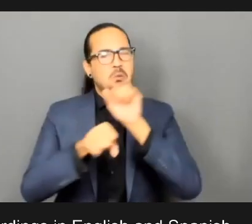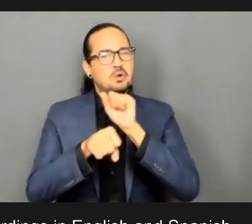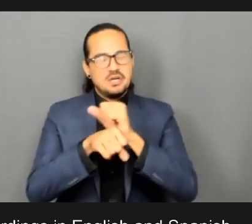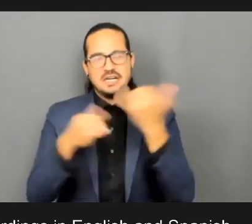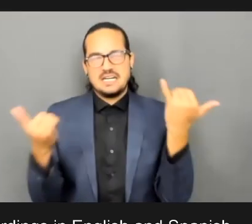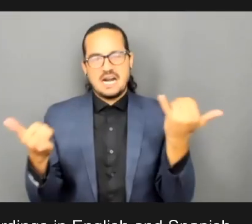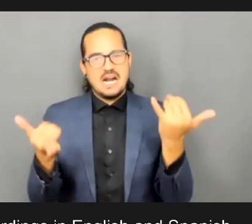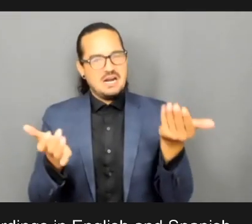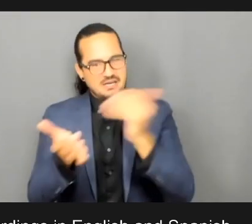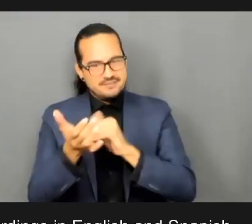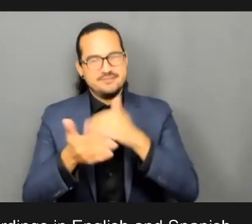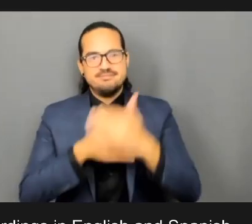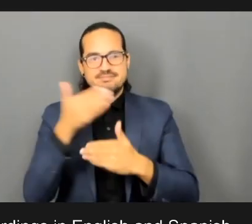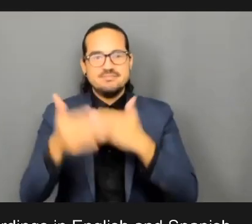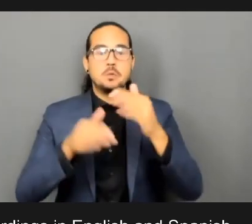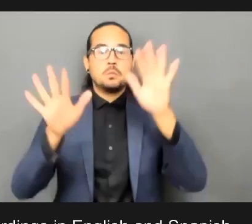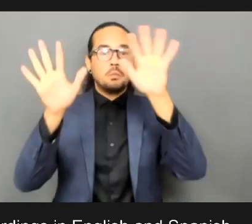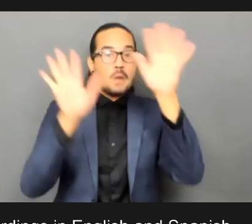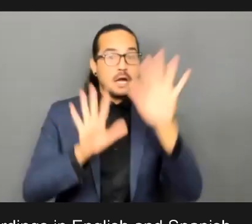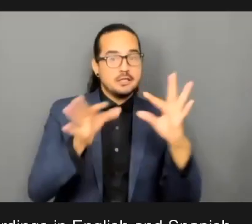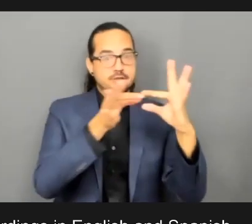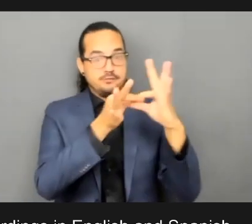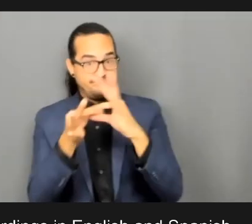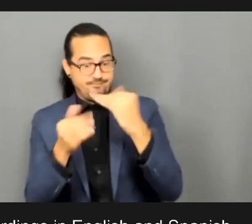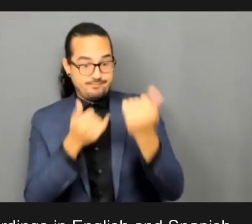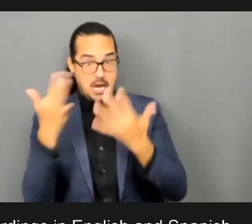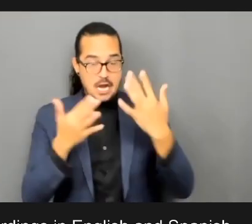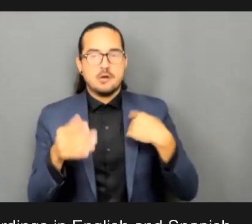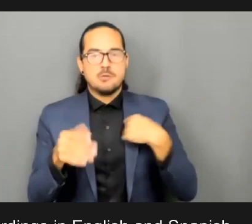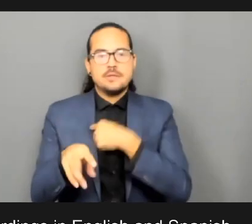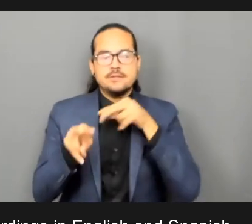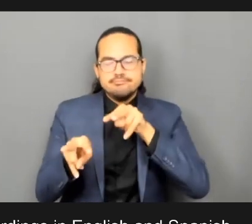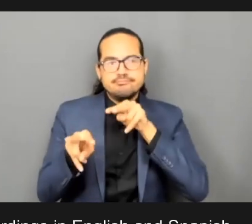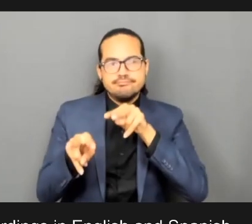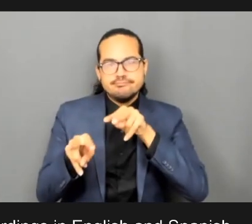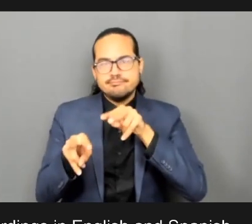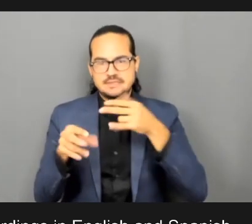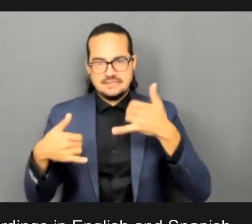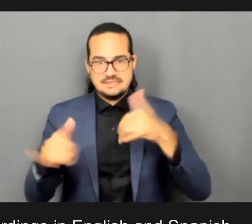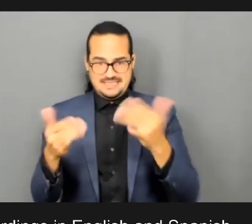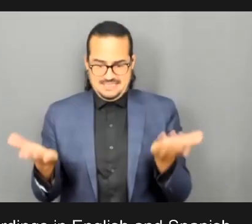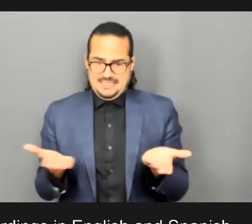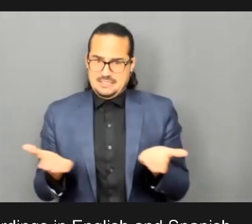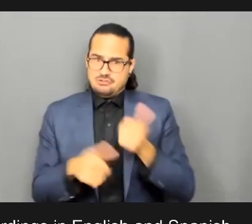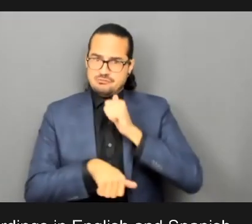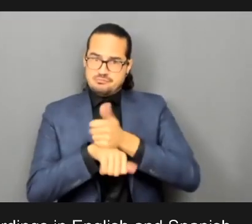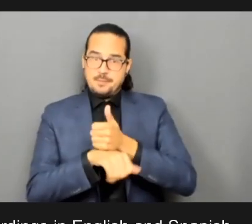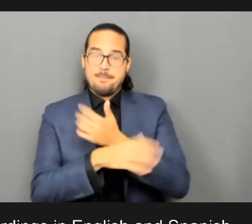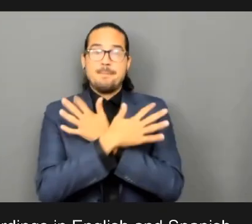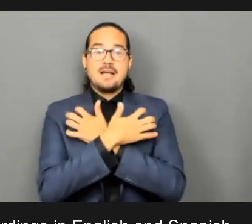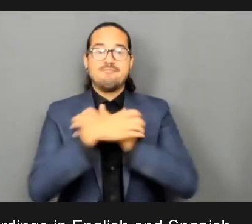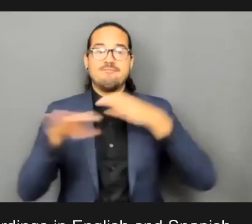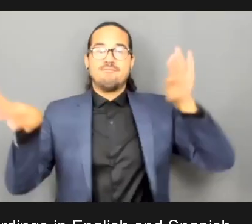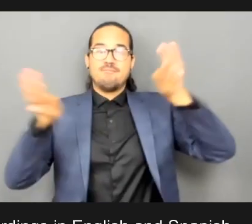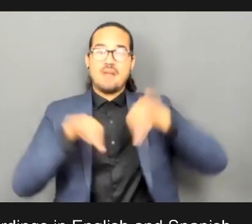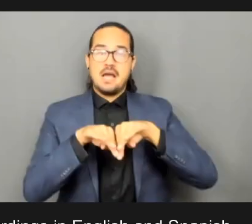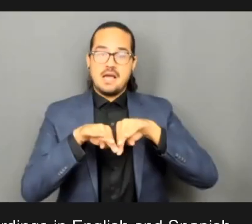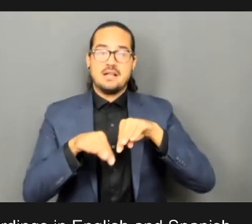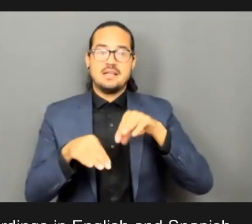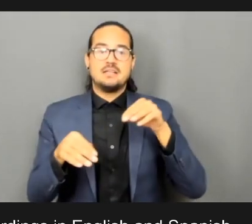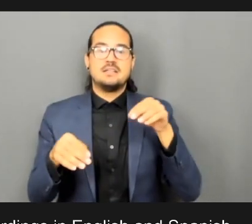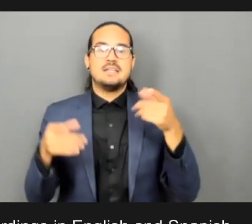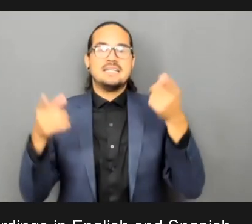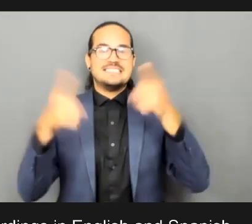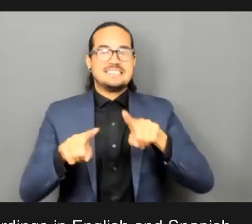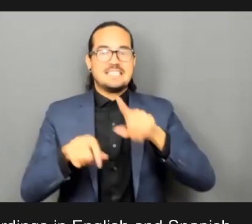the Bear Valley, Incident Command Post. Resources right now are at a premium with all the fire activity